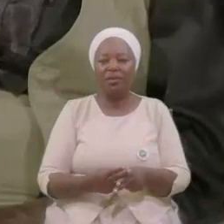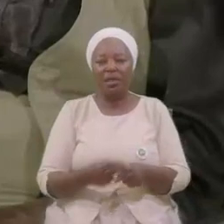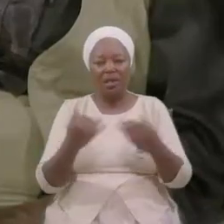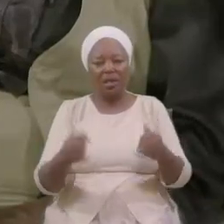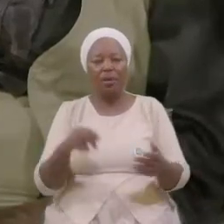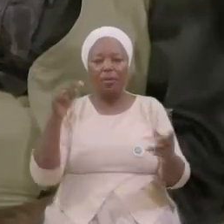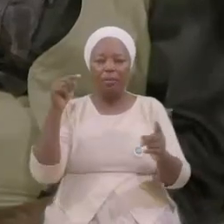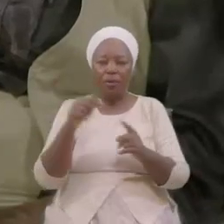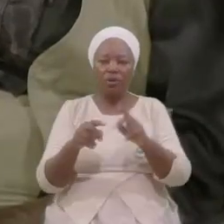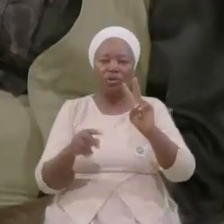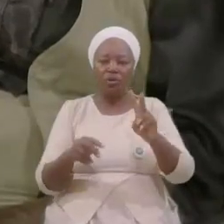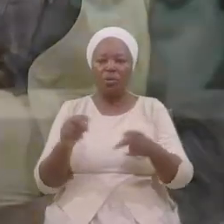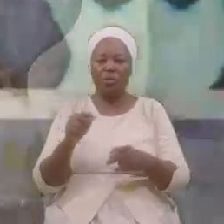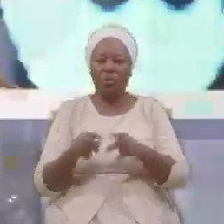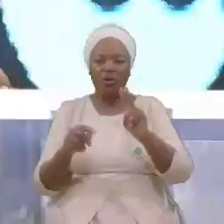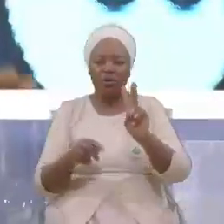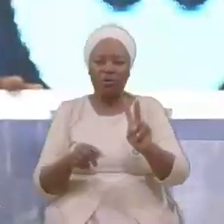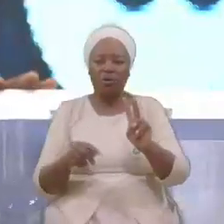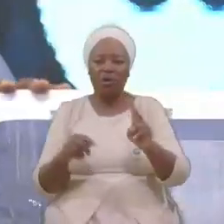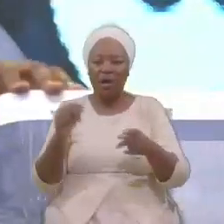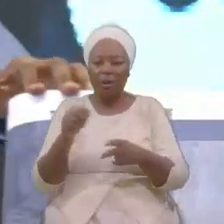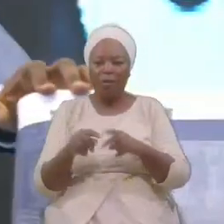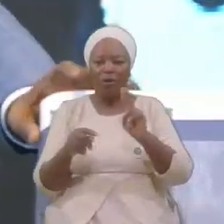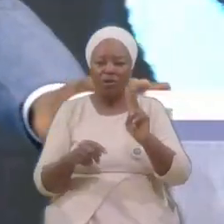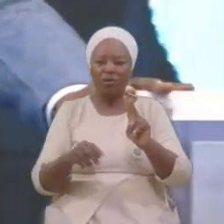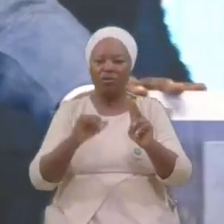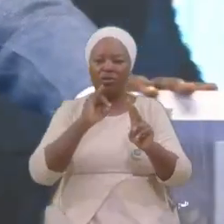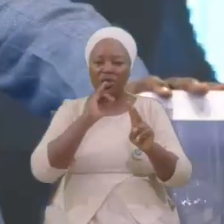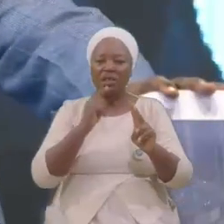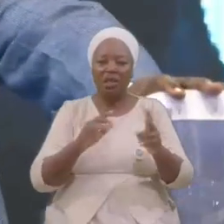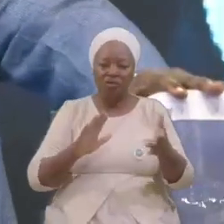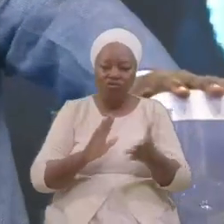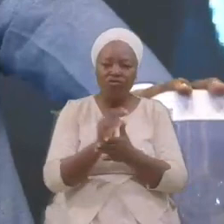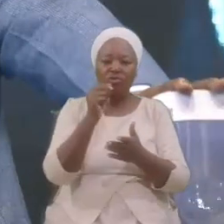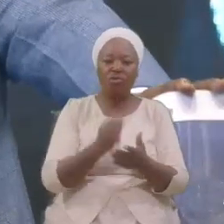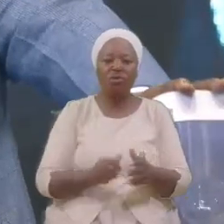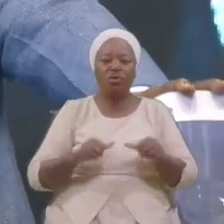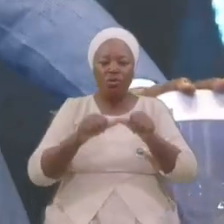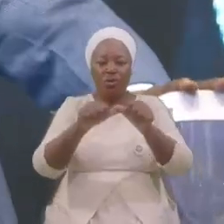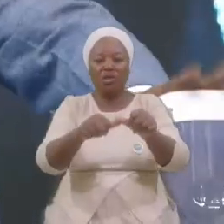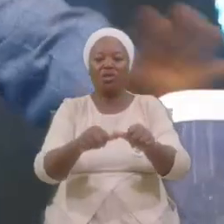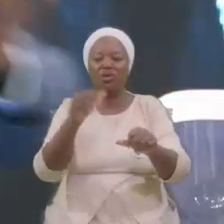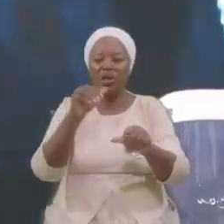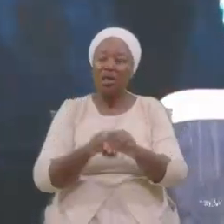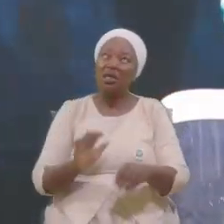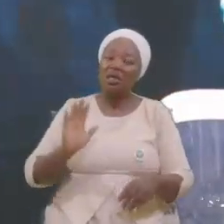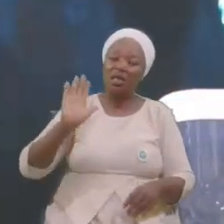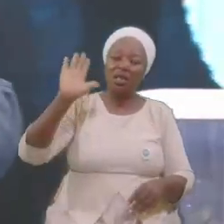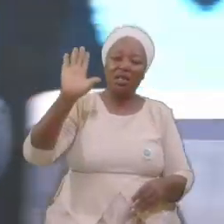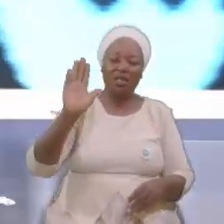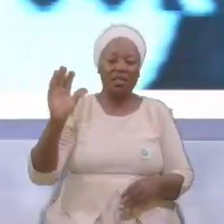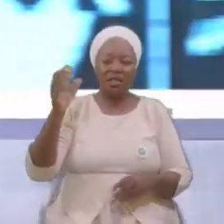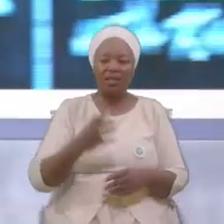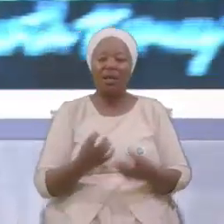number two now. Point number two, the trustworthy continuation in his